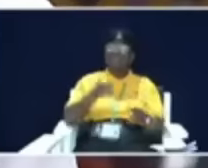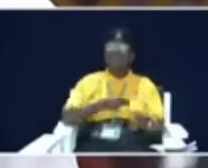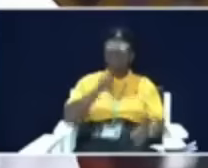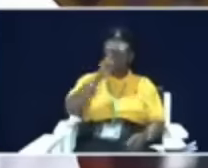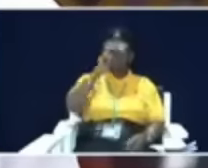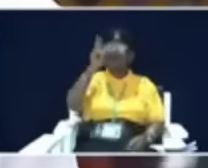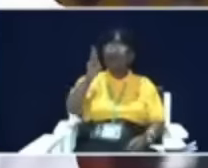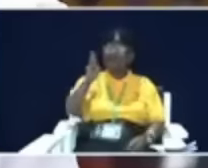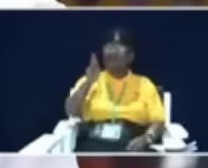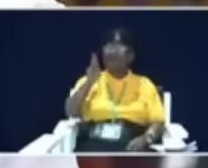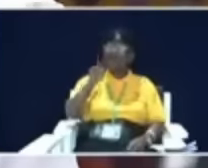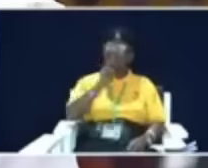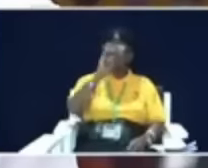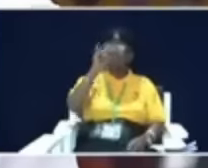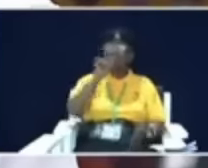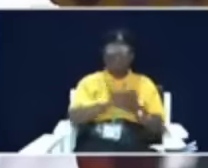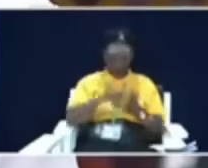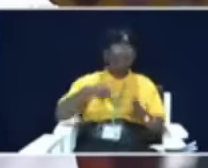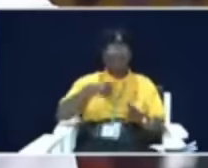is that we can't even pray for 1 hour.